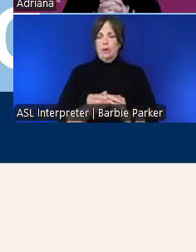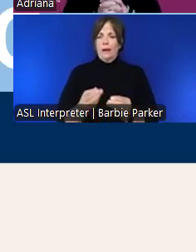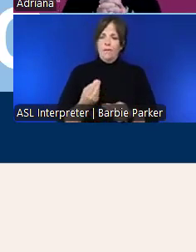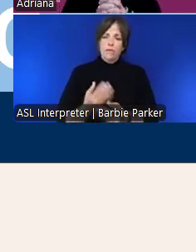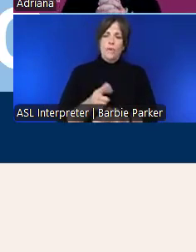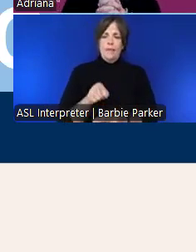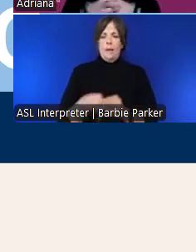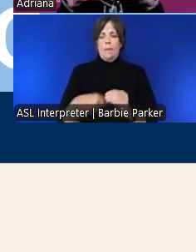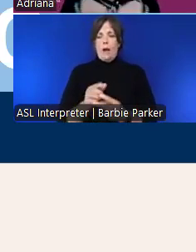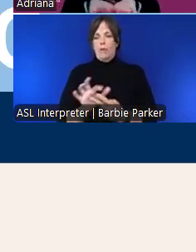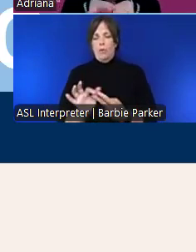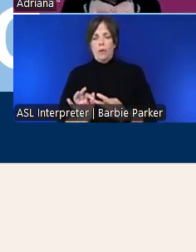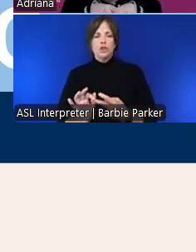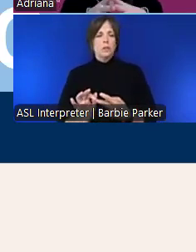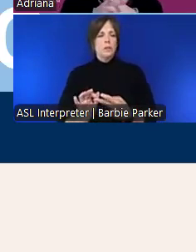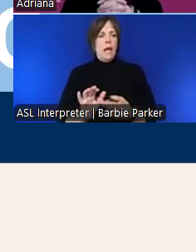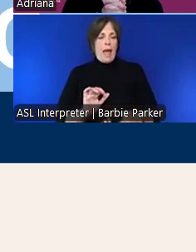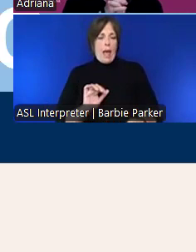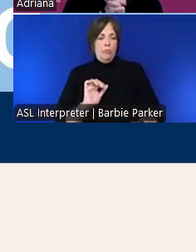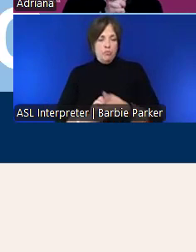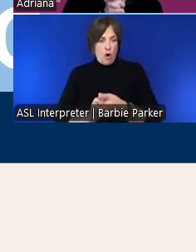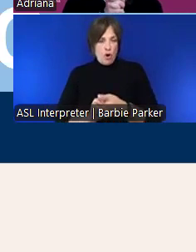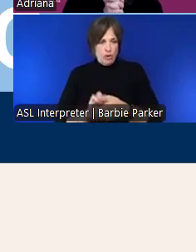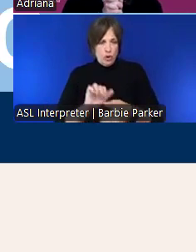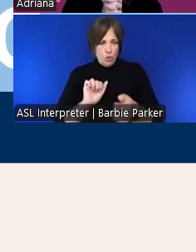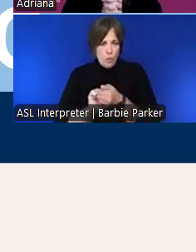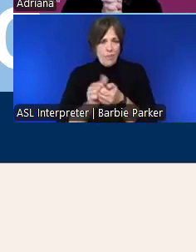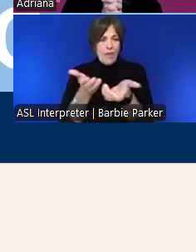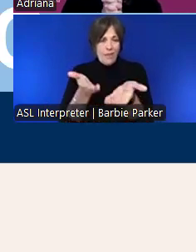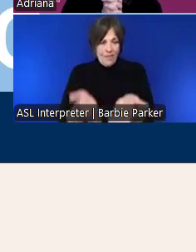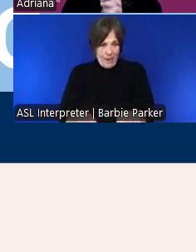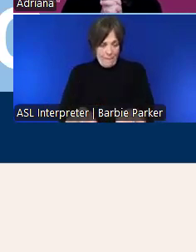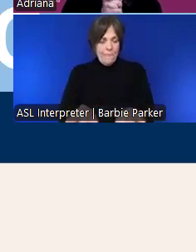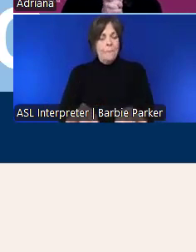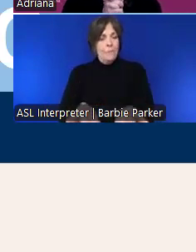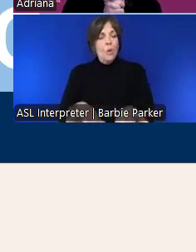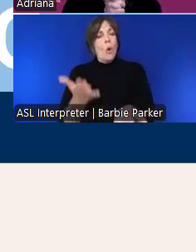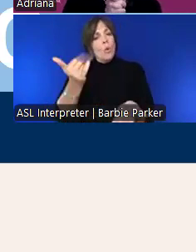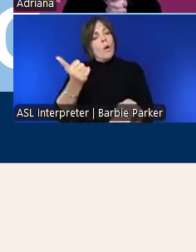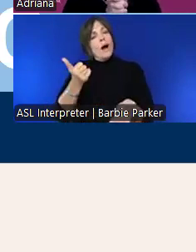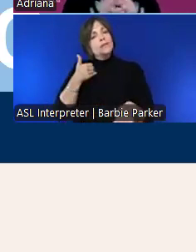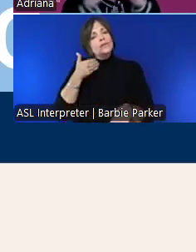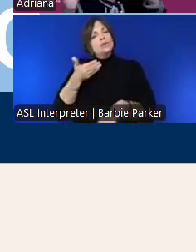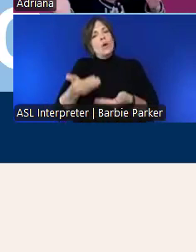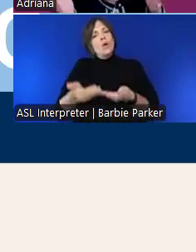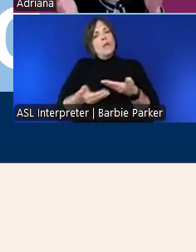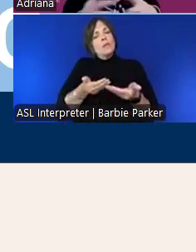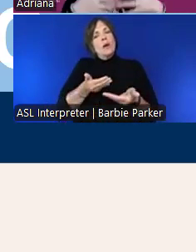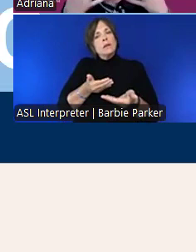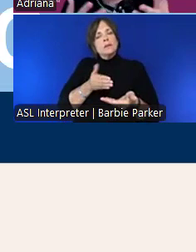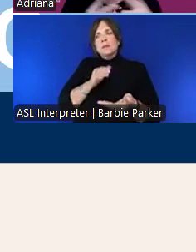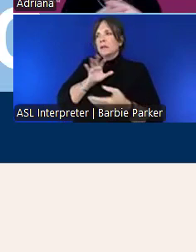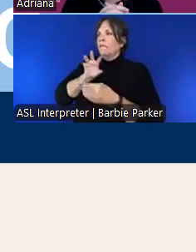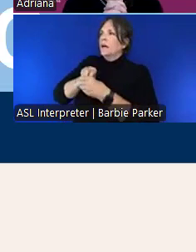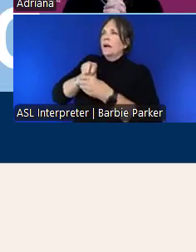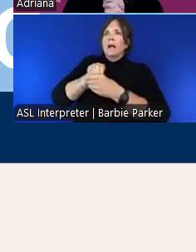are, and partnering with them so that the process of engaging, you know, with systems is